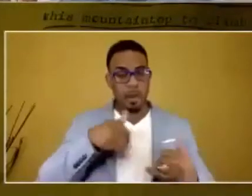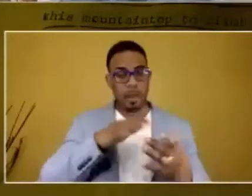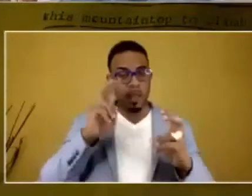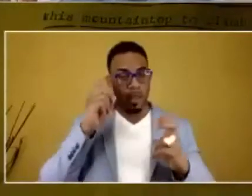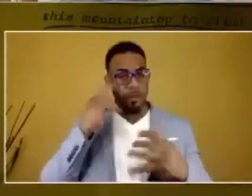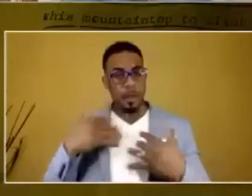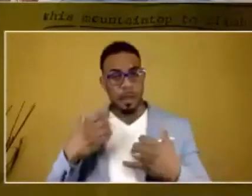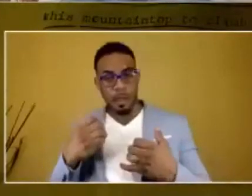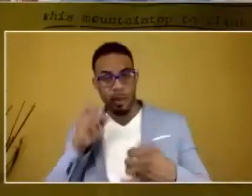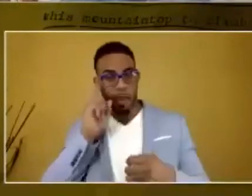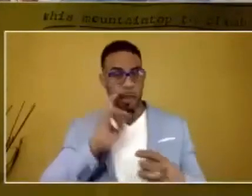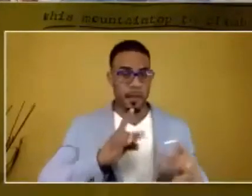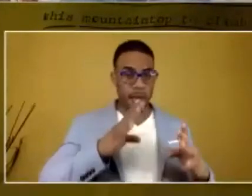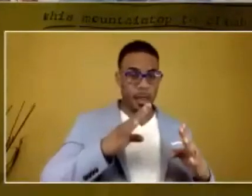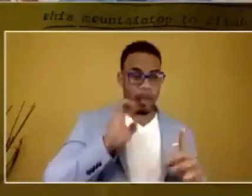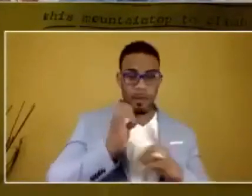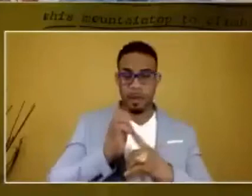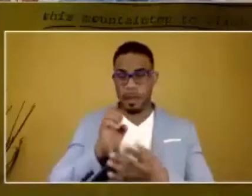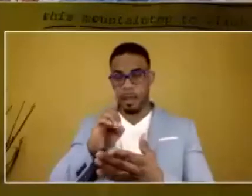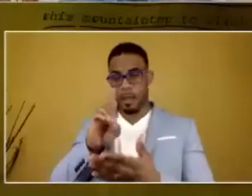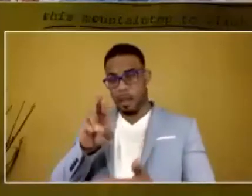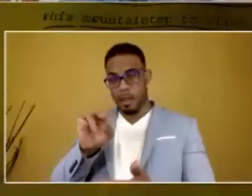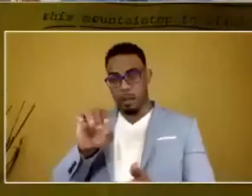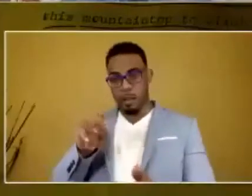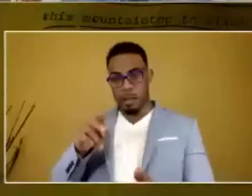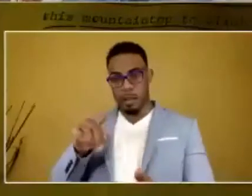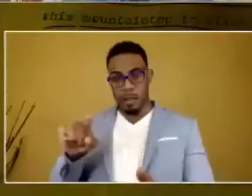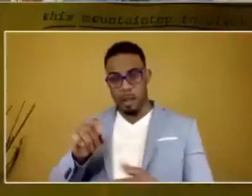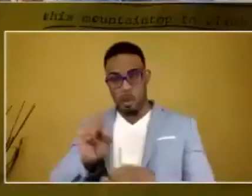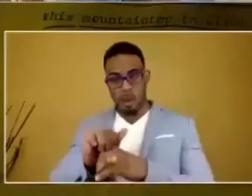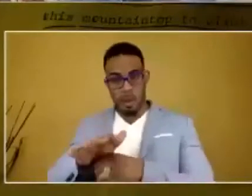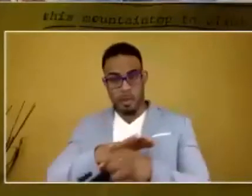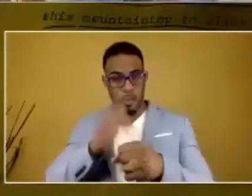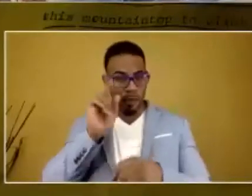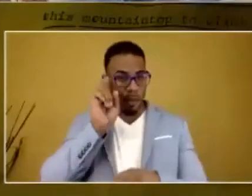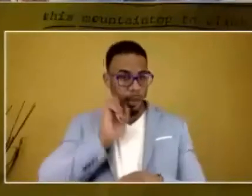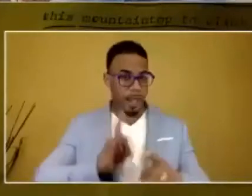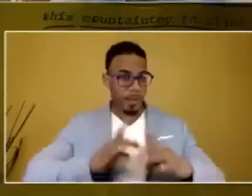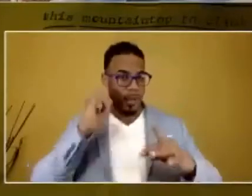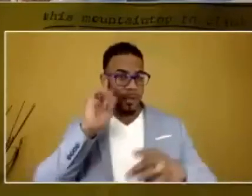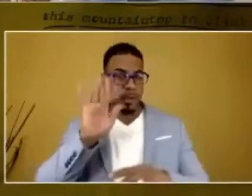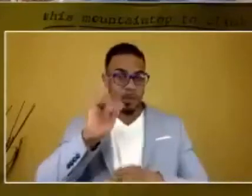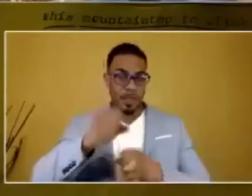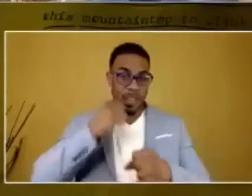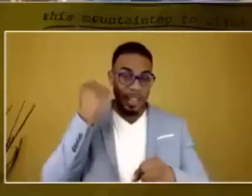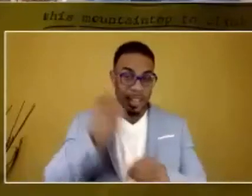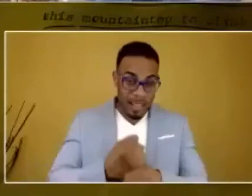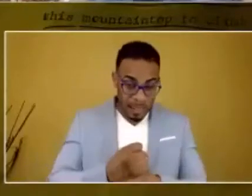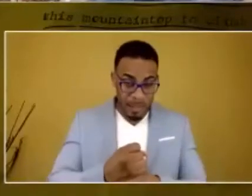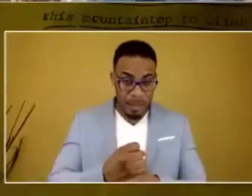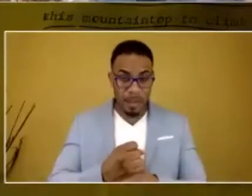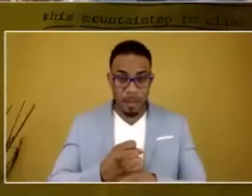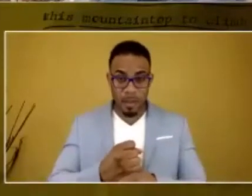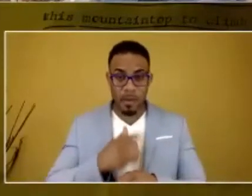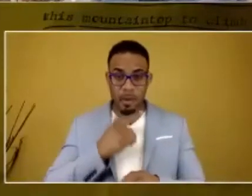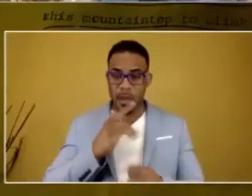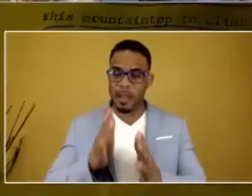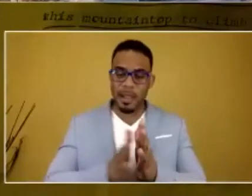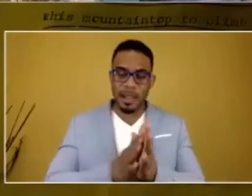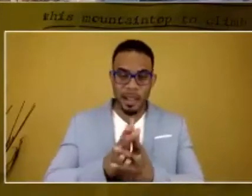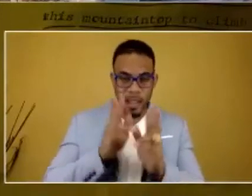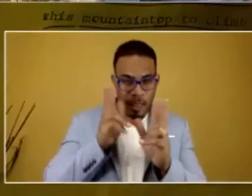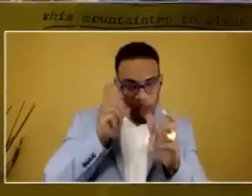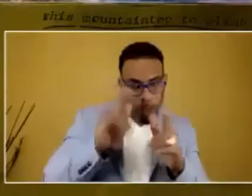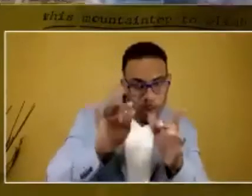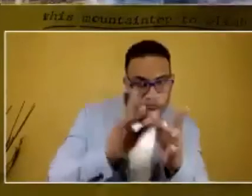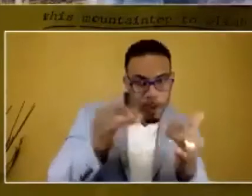and the environment. Dr. Sanchez has worked in the field of sexual violence for 25 years, and we are eager to hear your remarks